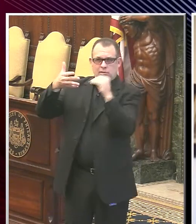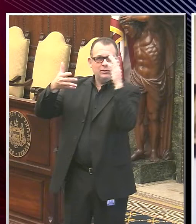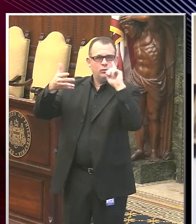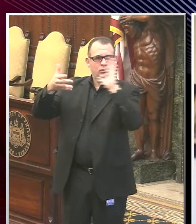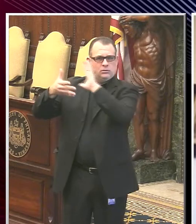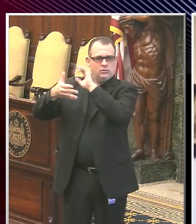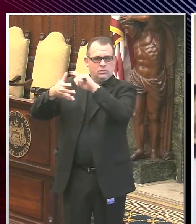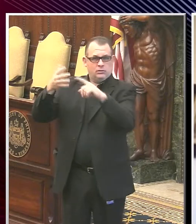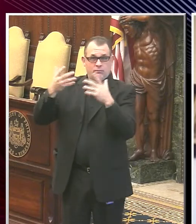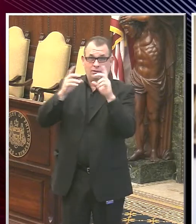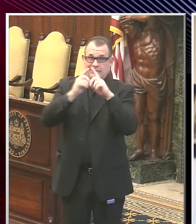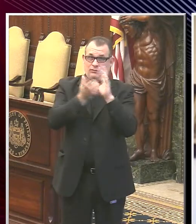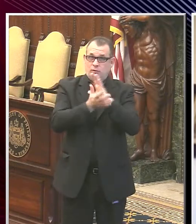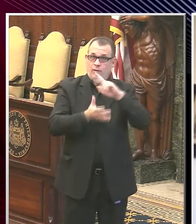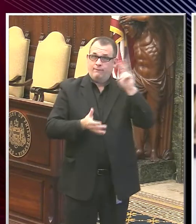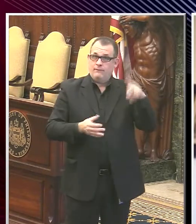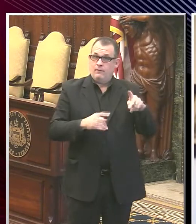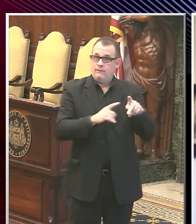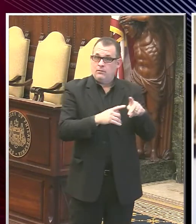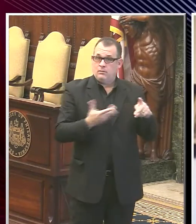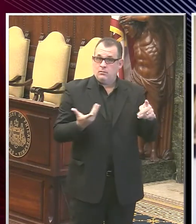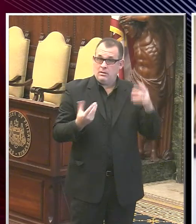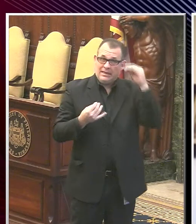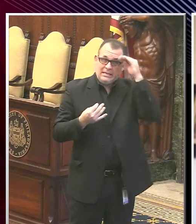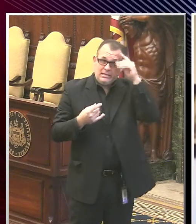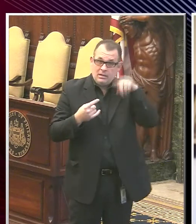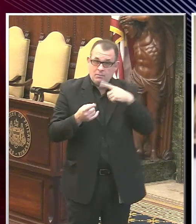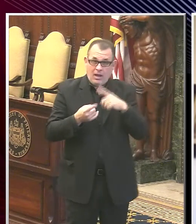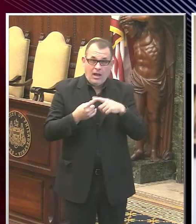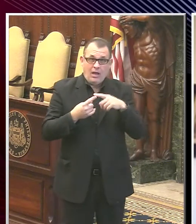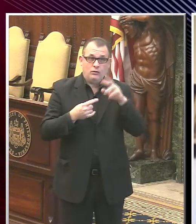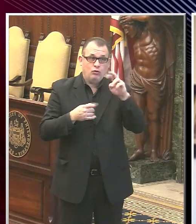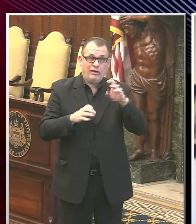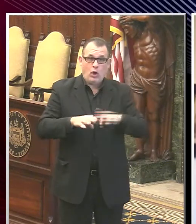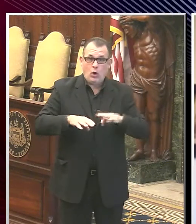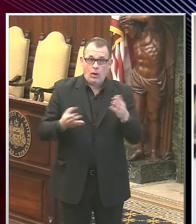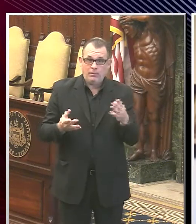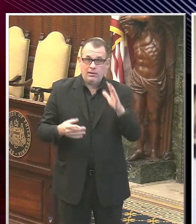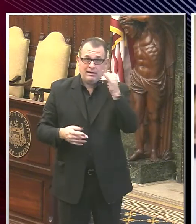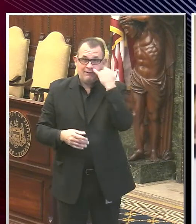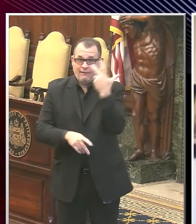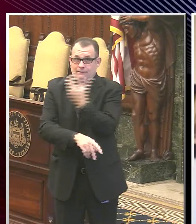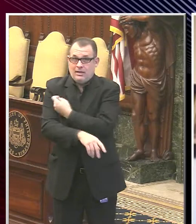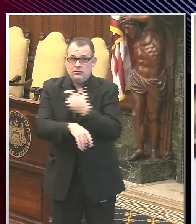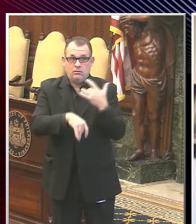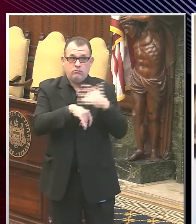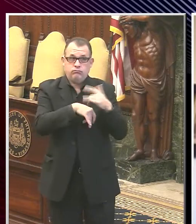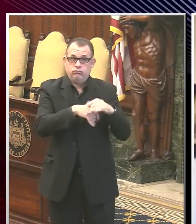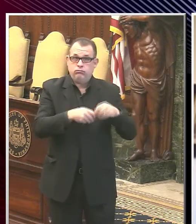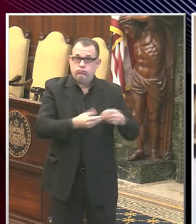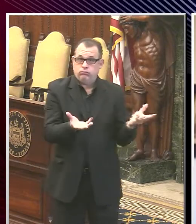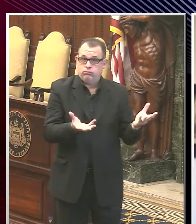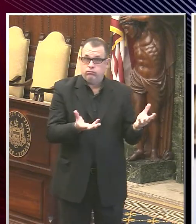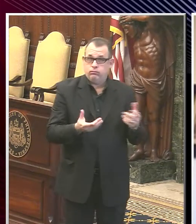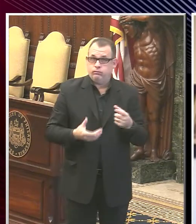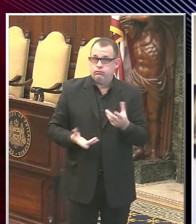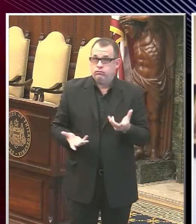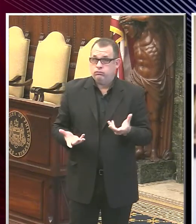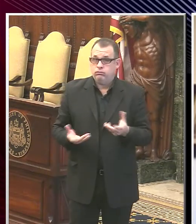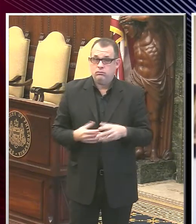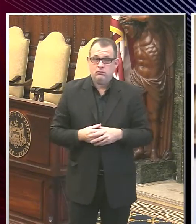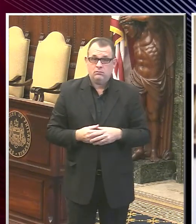of thinking of reopening if that would be tied in any way to vaccination of teachers or not and